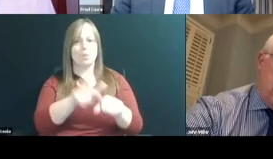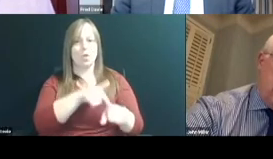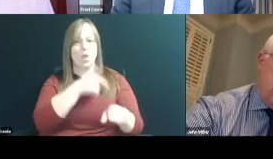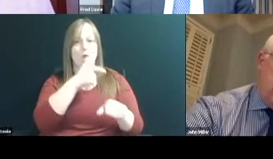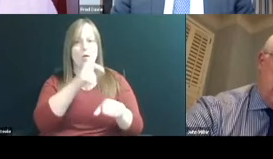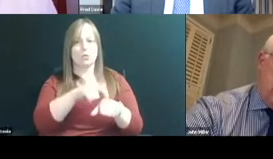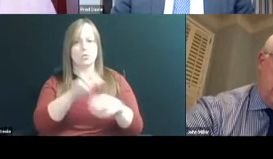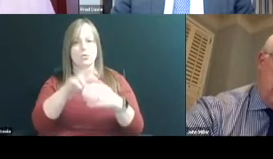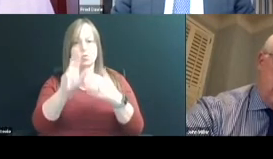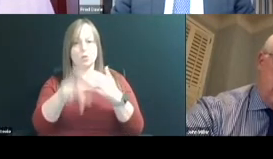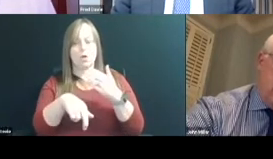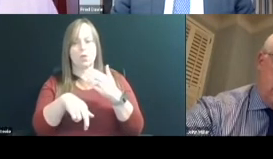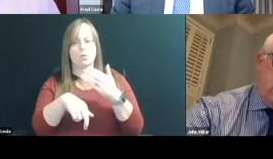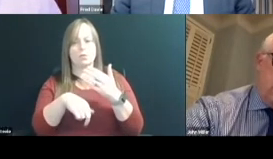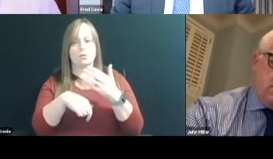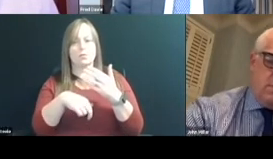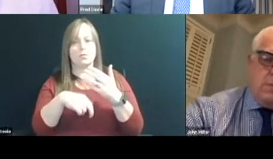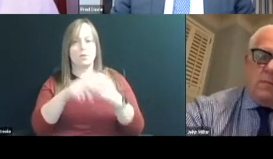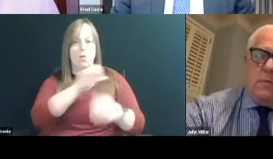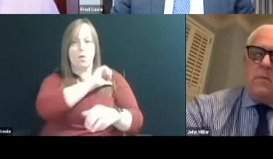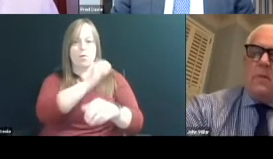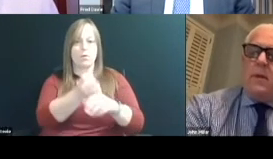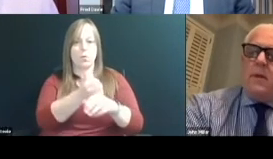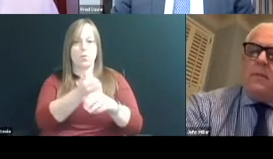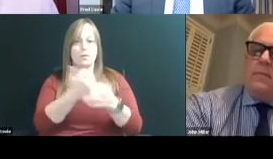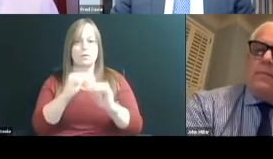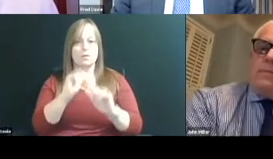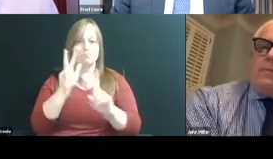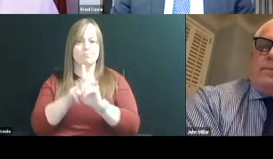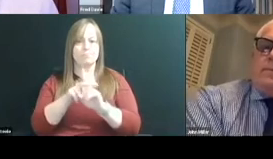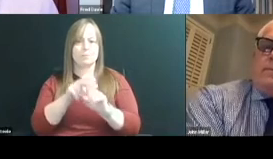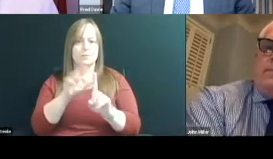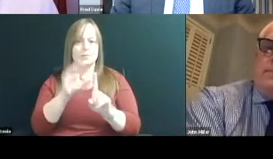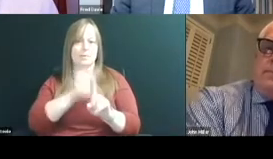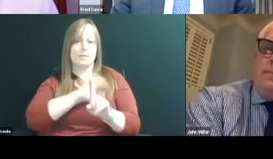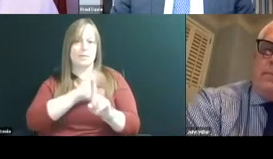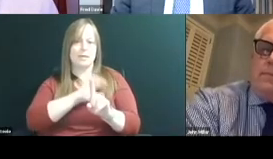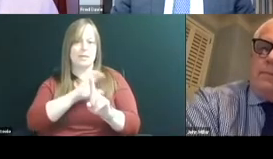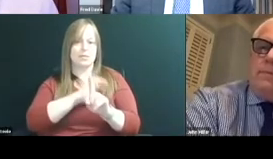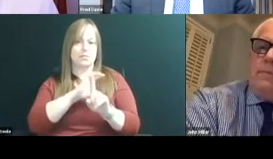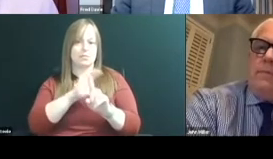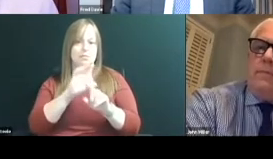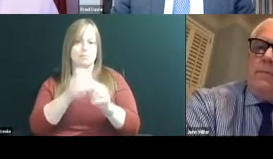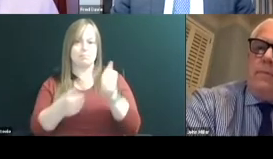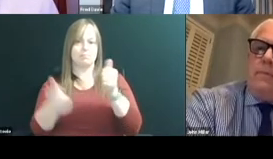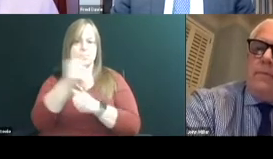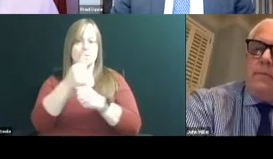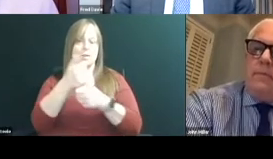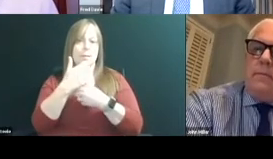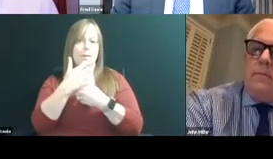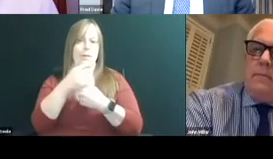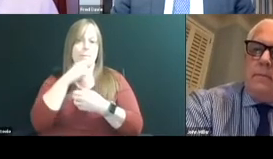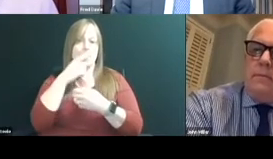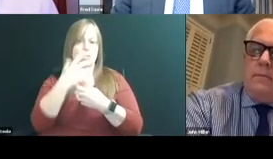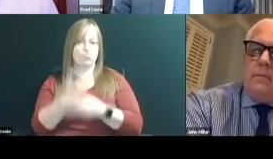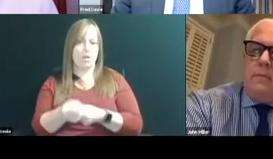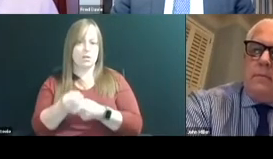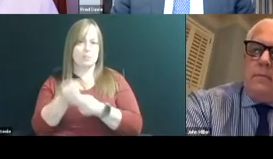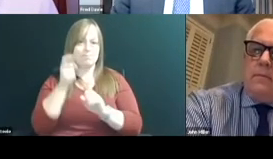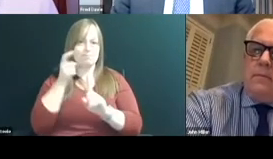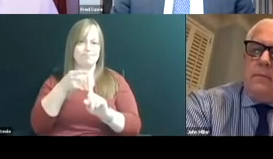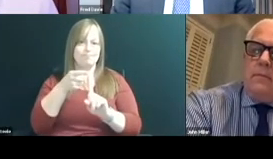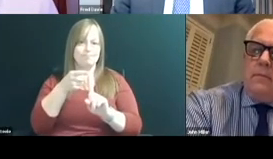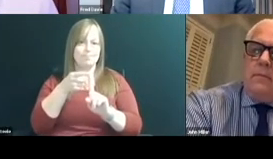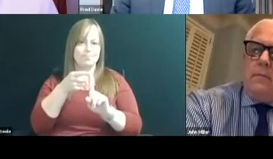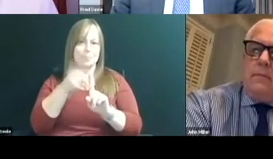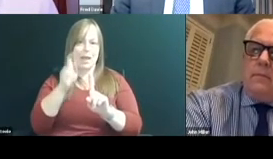that long-term result and that ultimate authority still resting with the police commissioner. It's got a lot to do with public trust, and public trust has